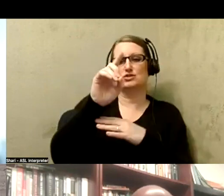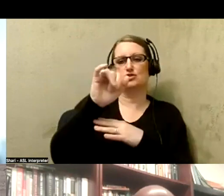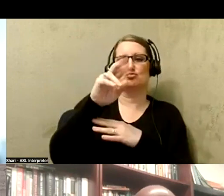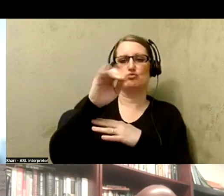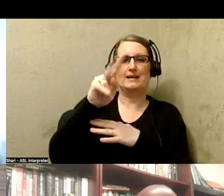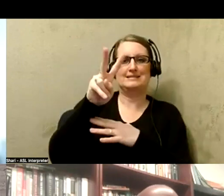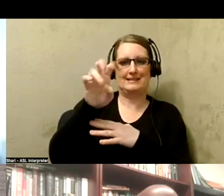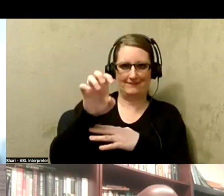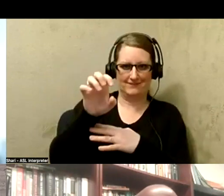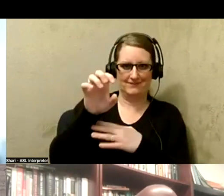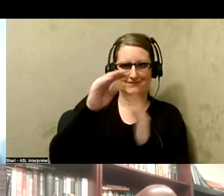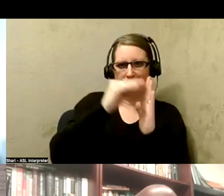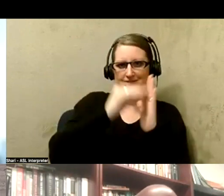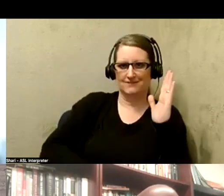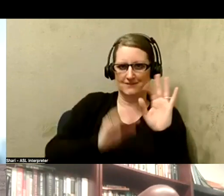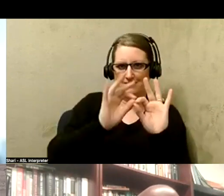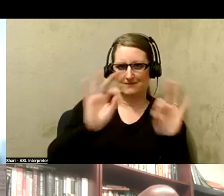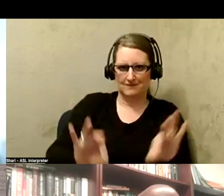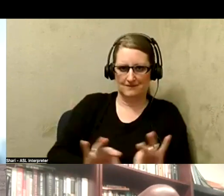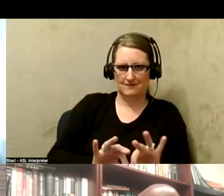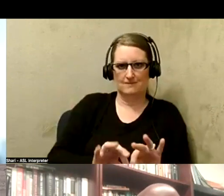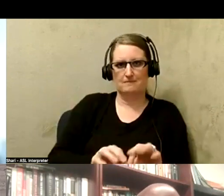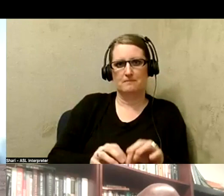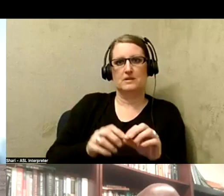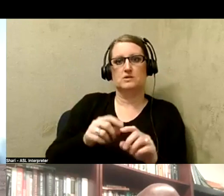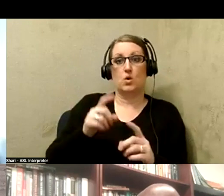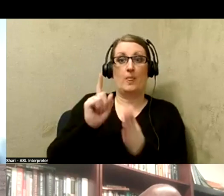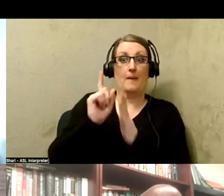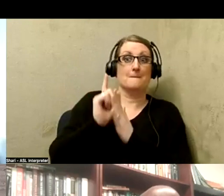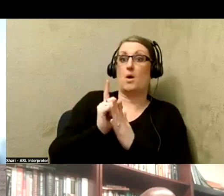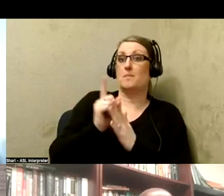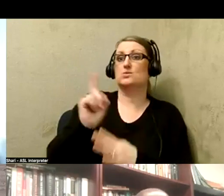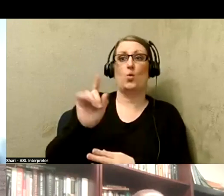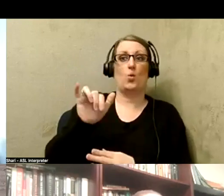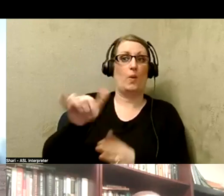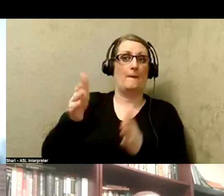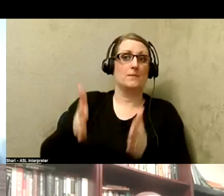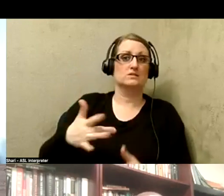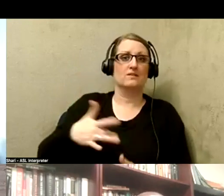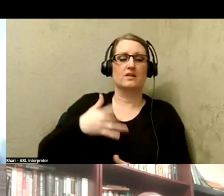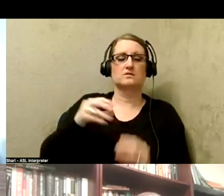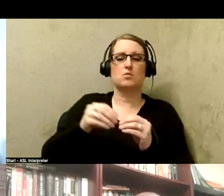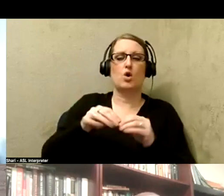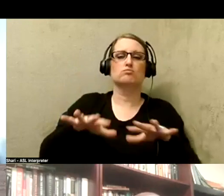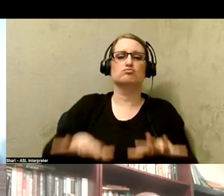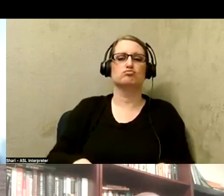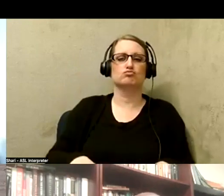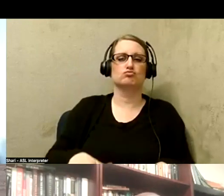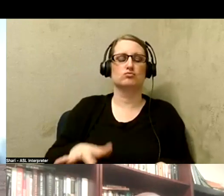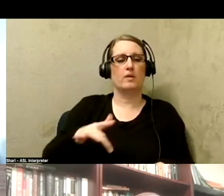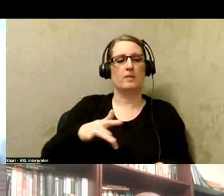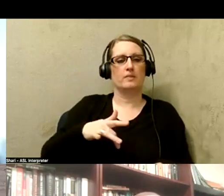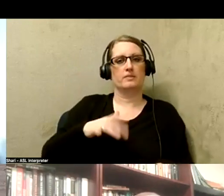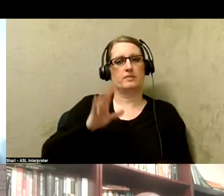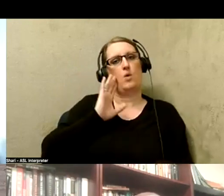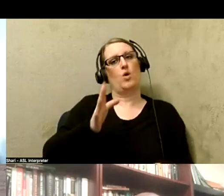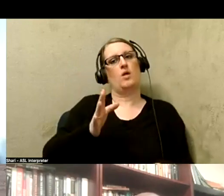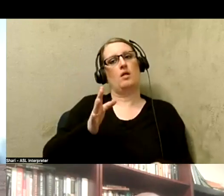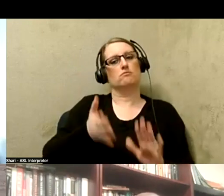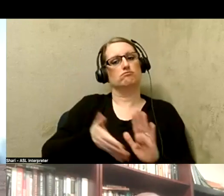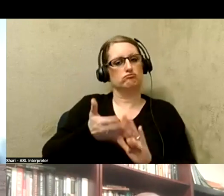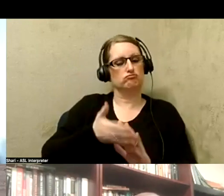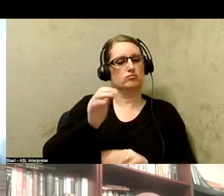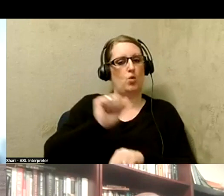So in moments where they're feeling more grounded, they will work on establishing